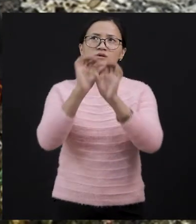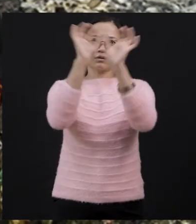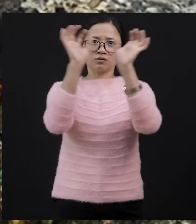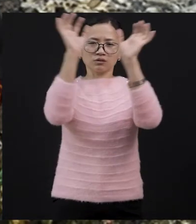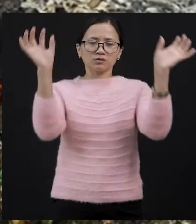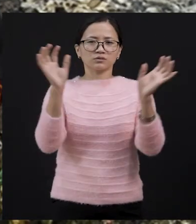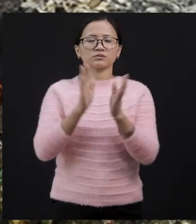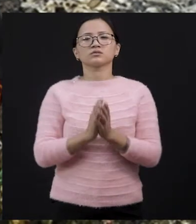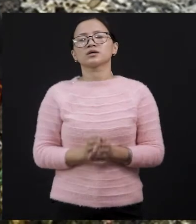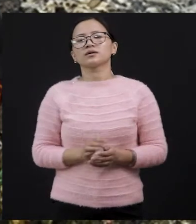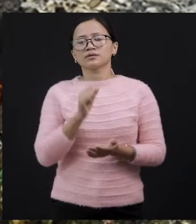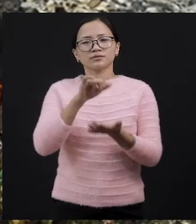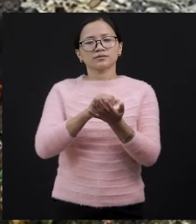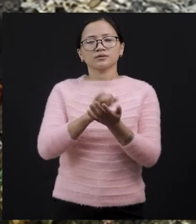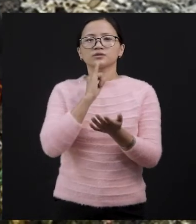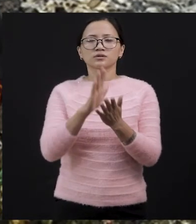That is a poisonous gas.